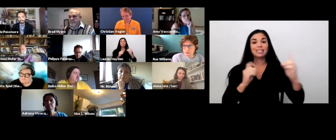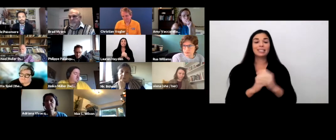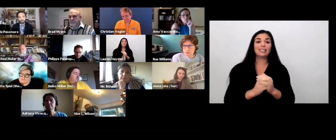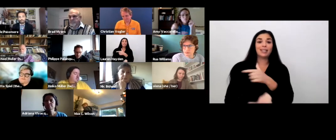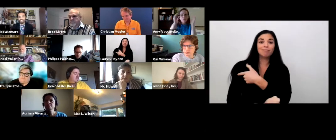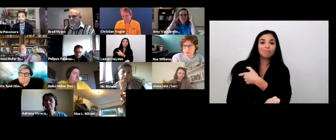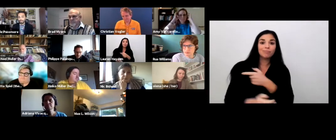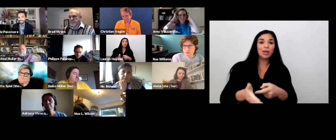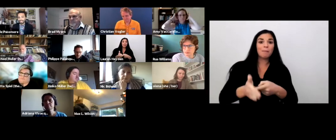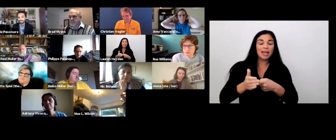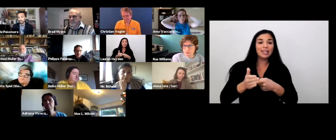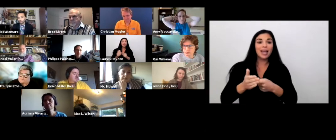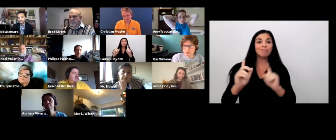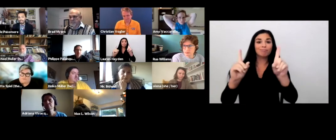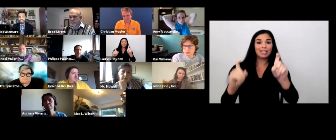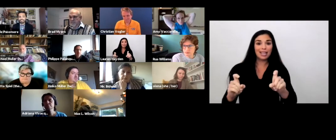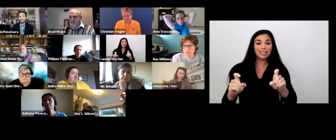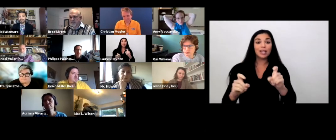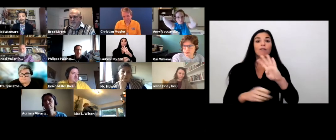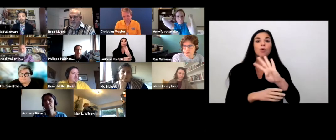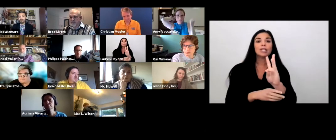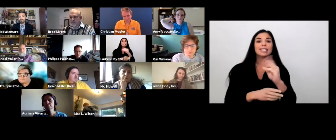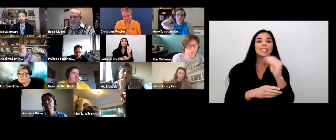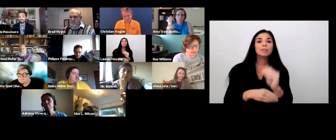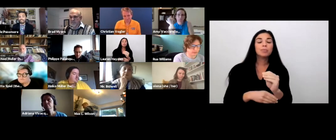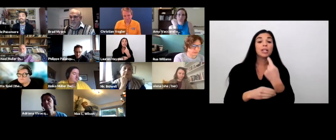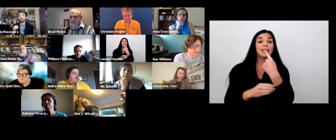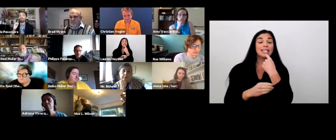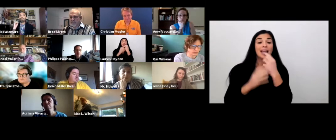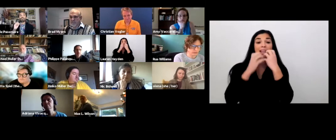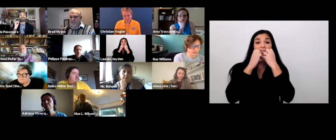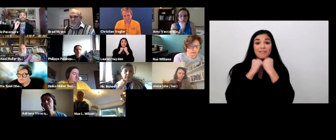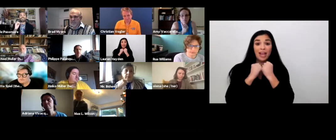testing, 46% of that group said that they valued social, like